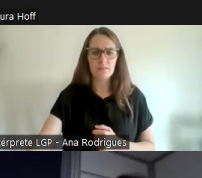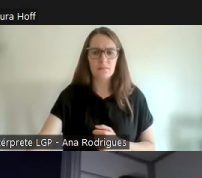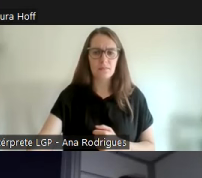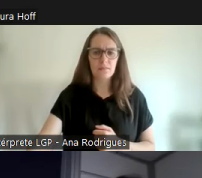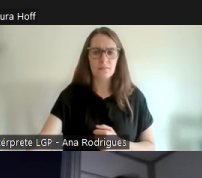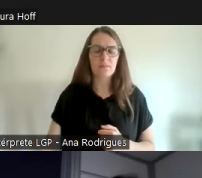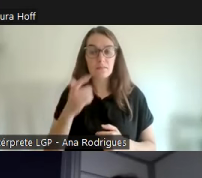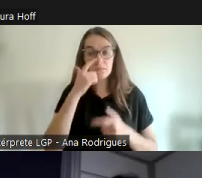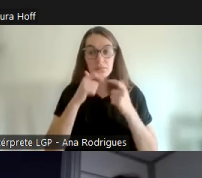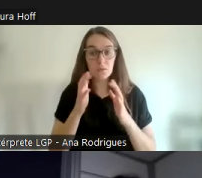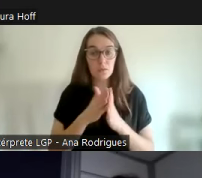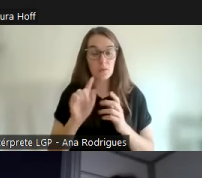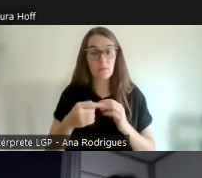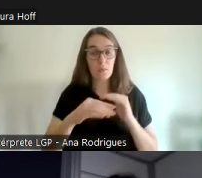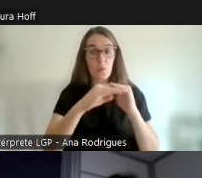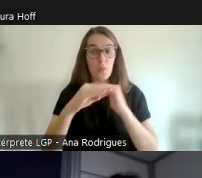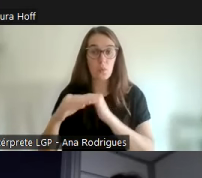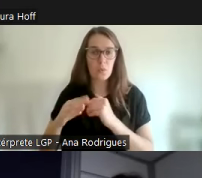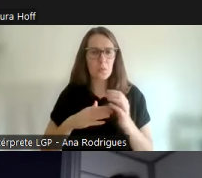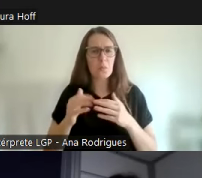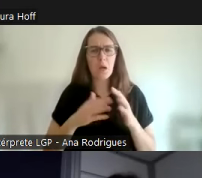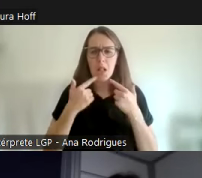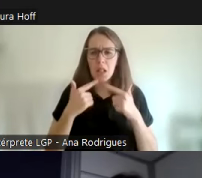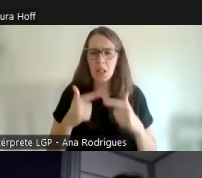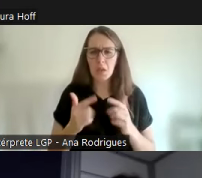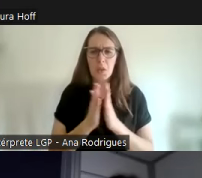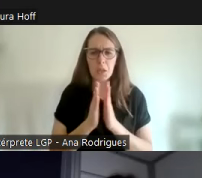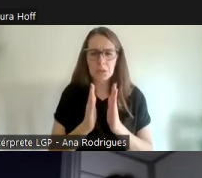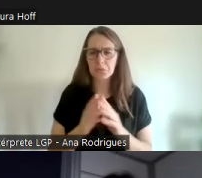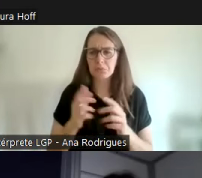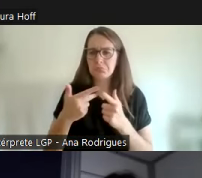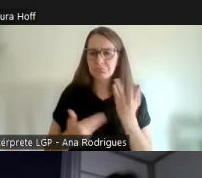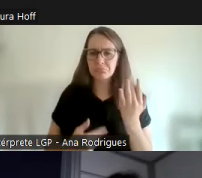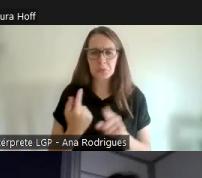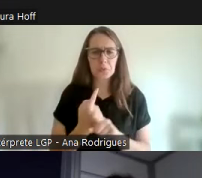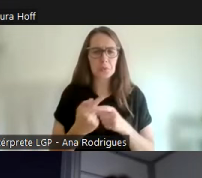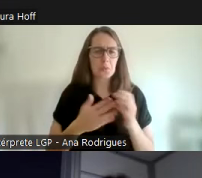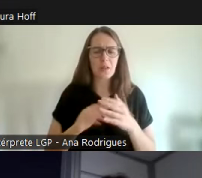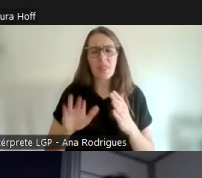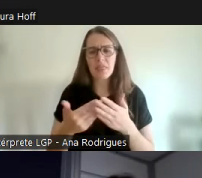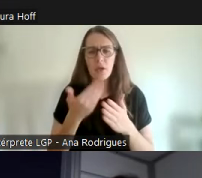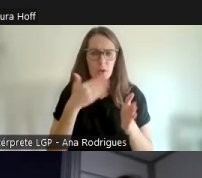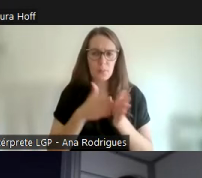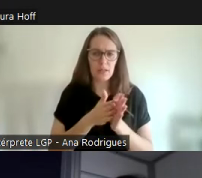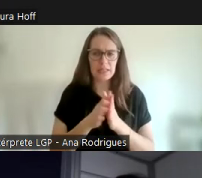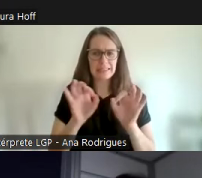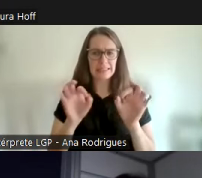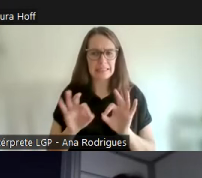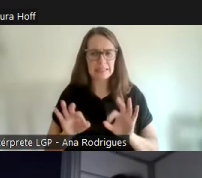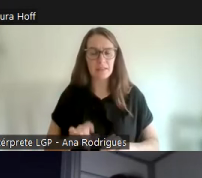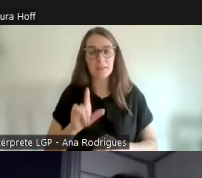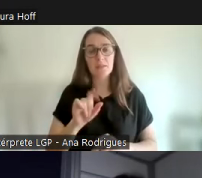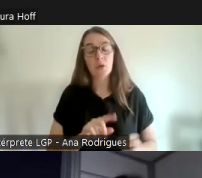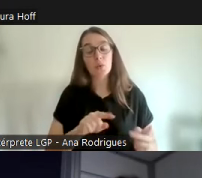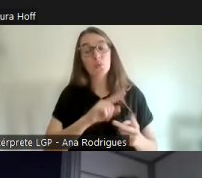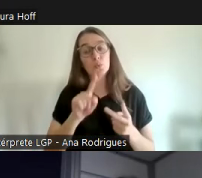religion, the language they're speaking, or their outer appearance, and should be given the same opportunities. The second value